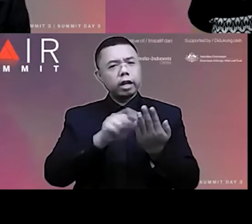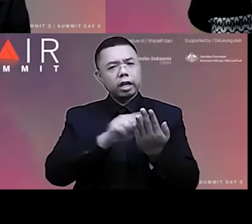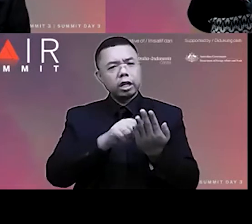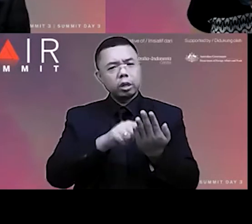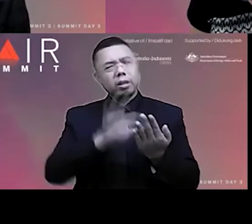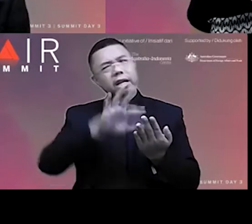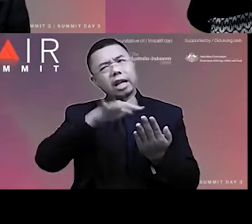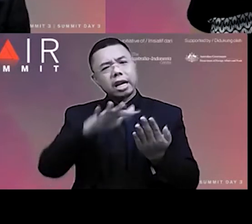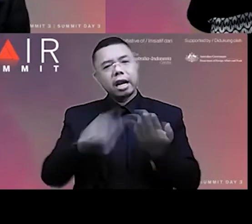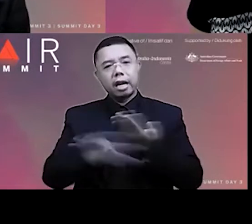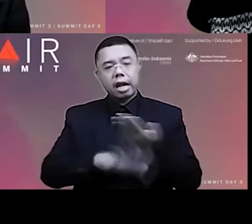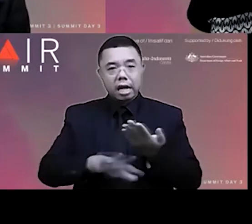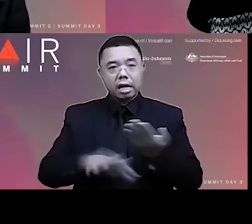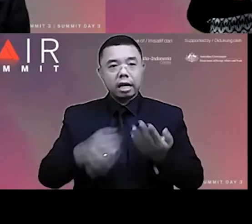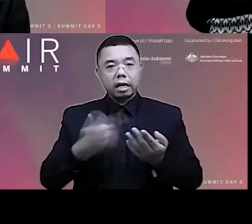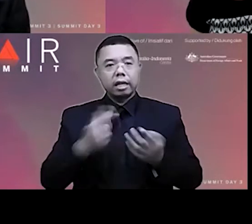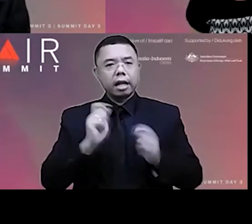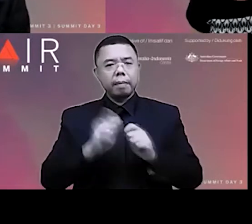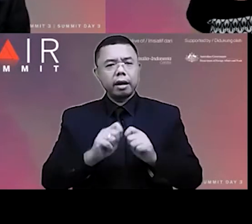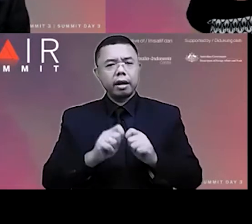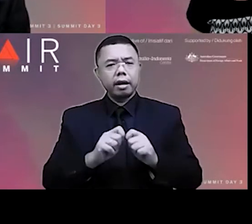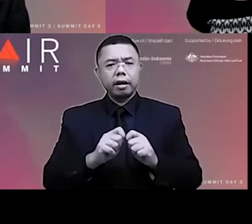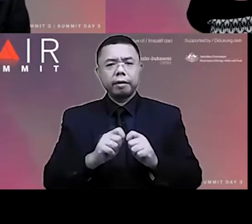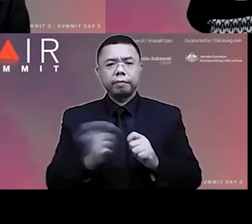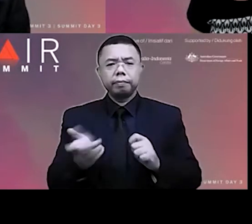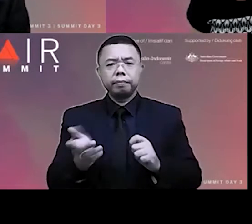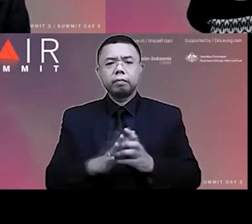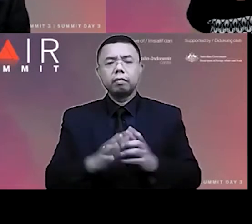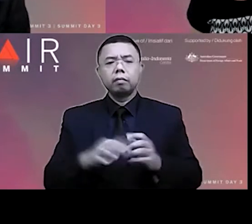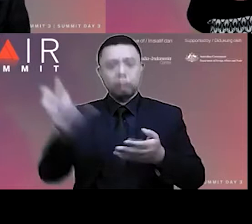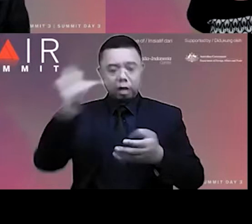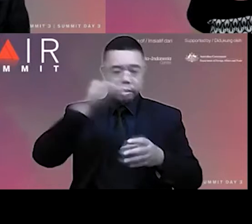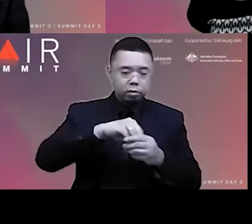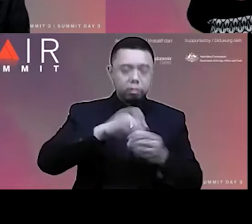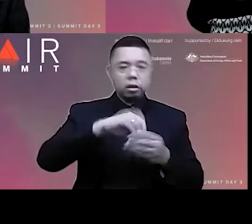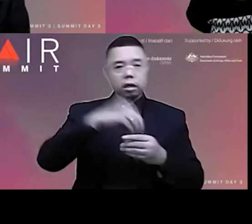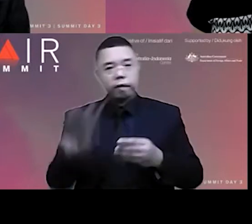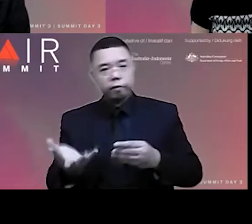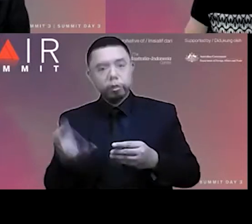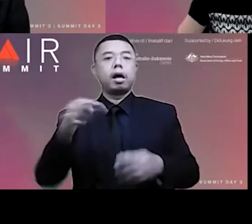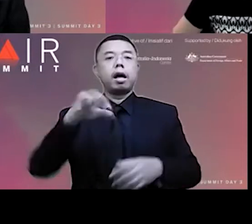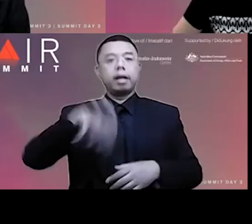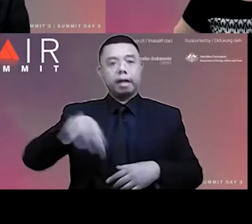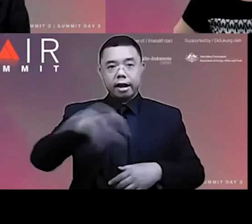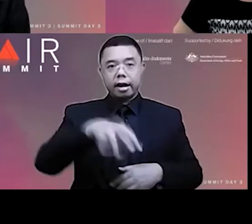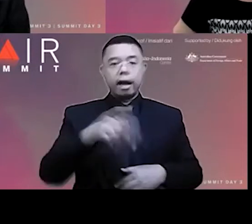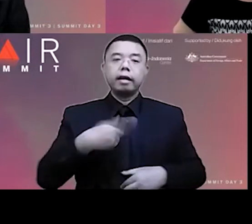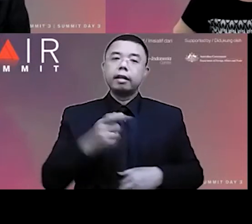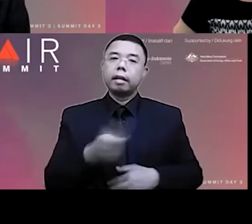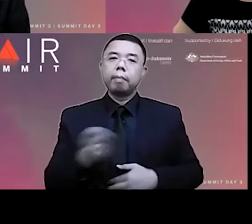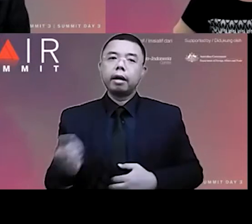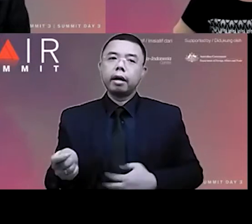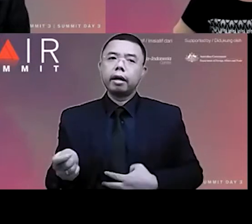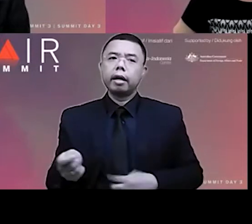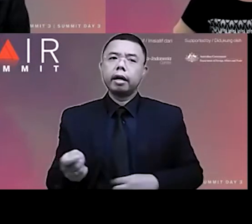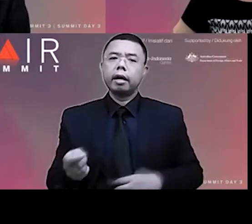interregional input-output and using the Indonesian labor statistic to